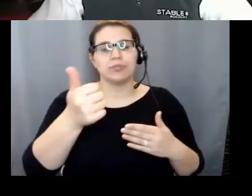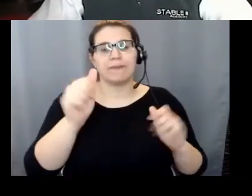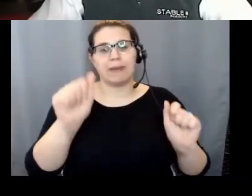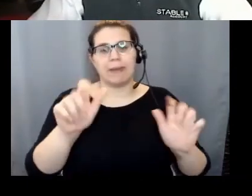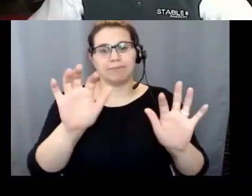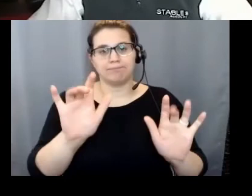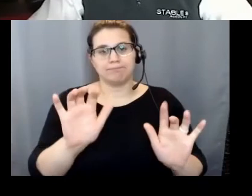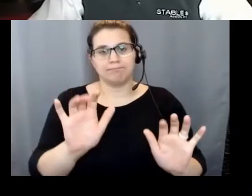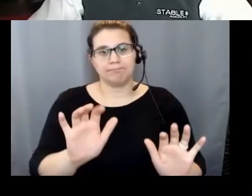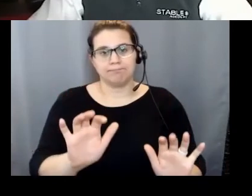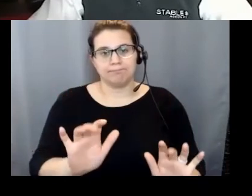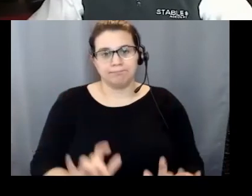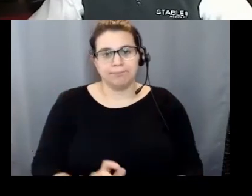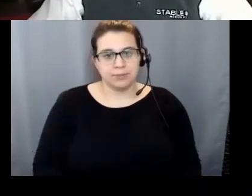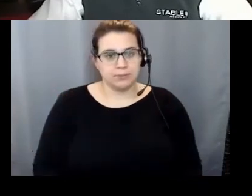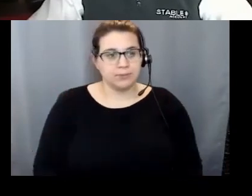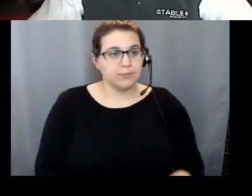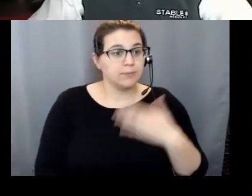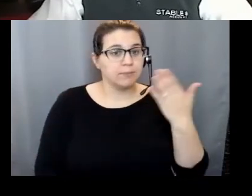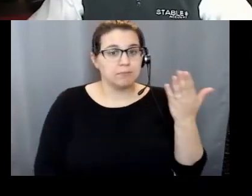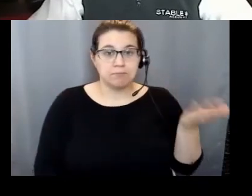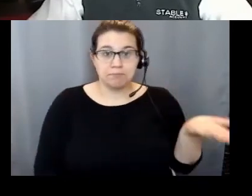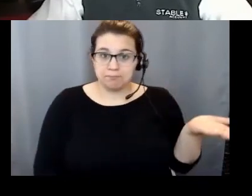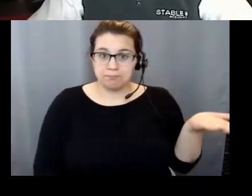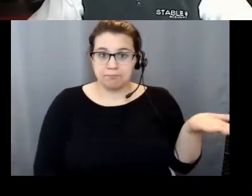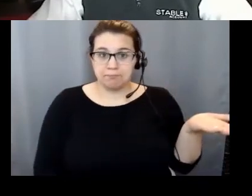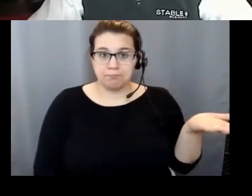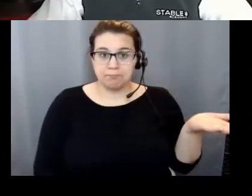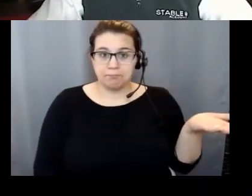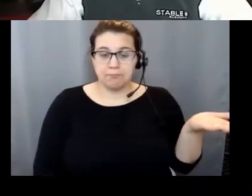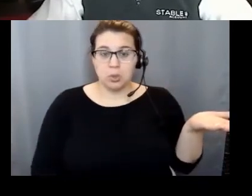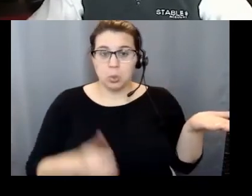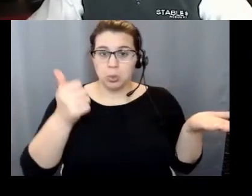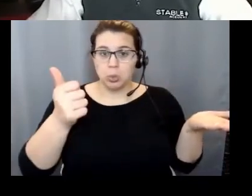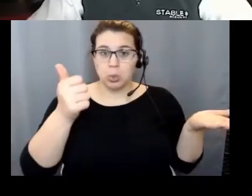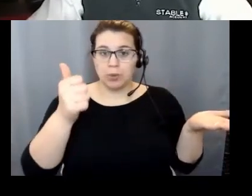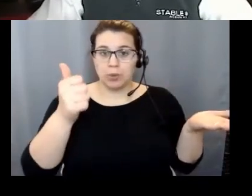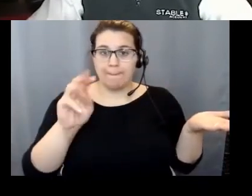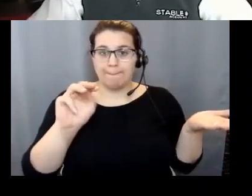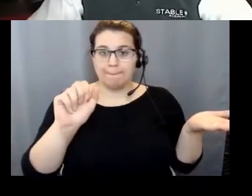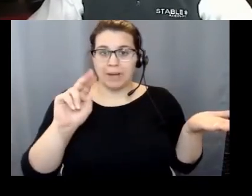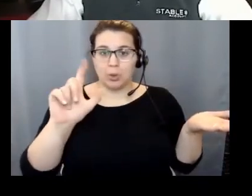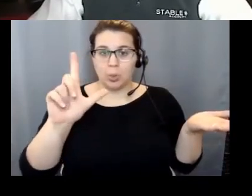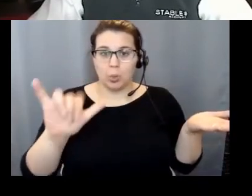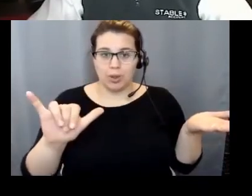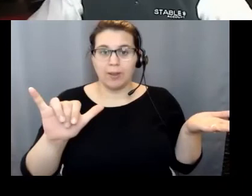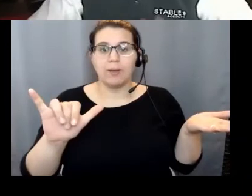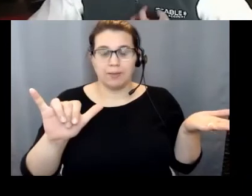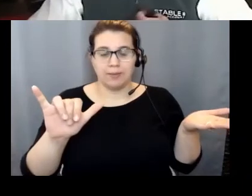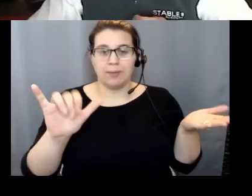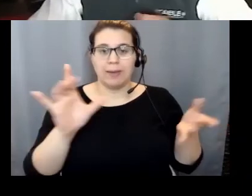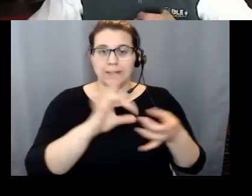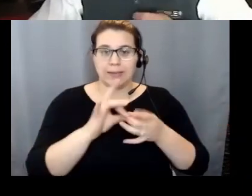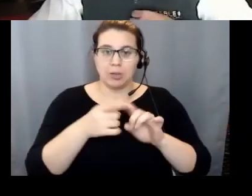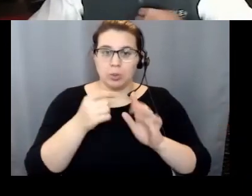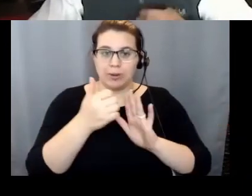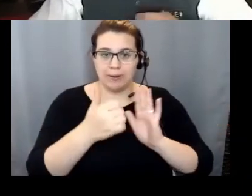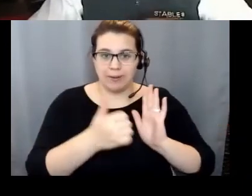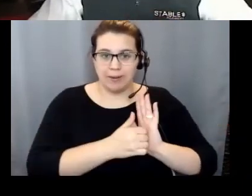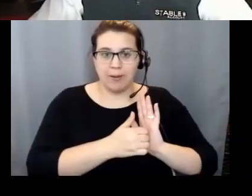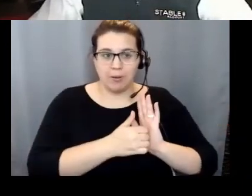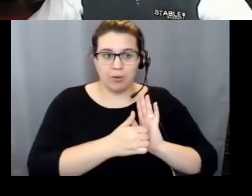which looks like this. You would click on, manually connect to the bank account here, and then this just has you input all the